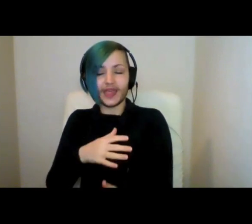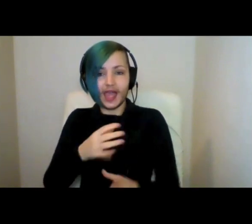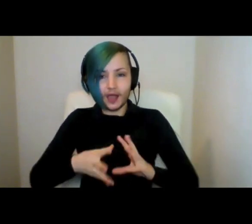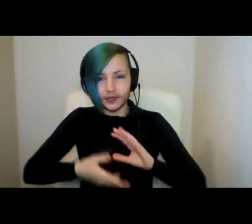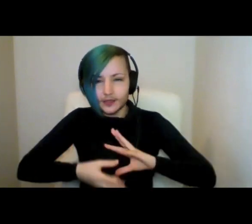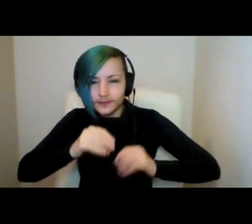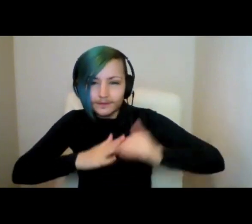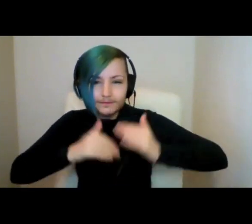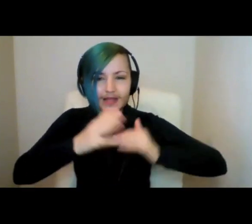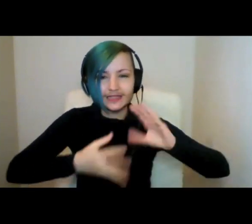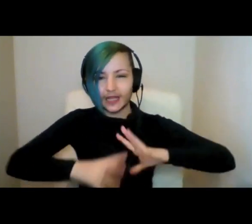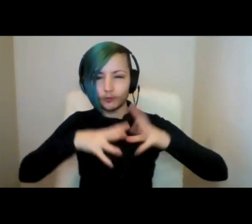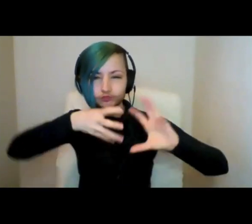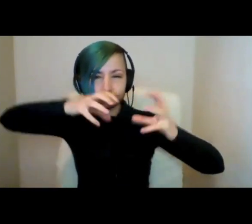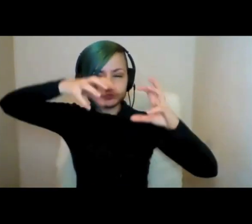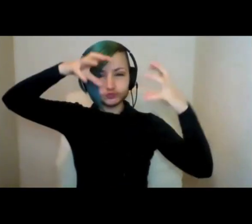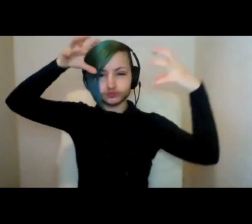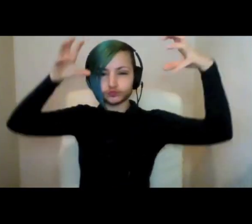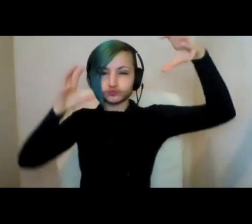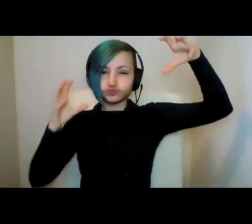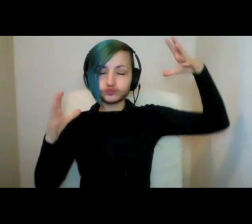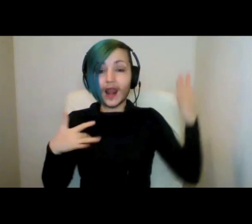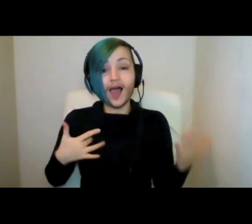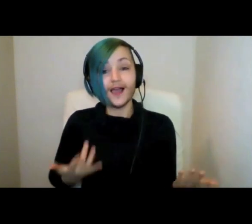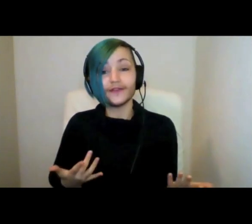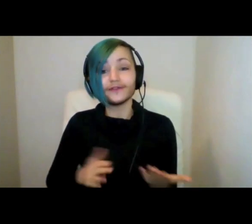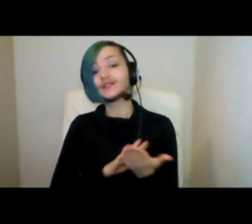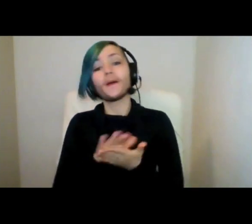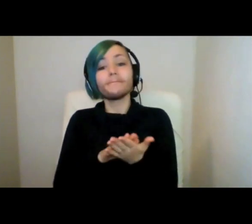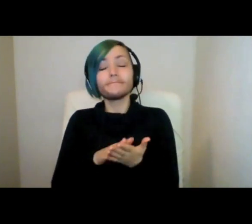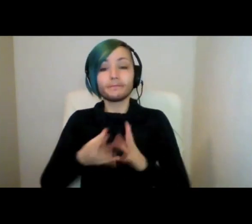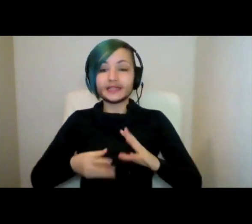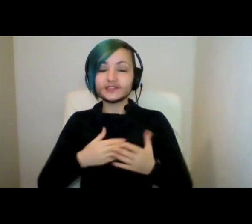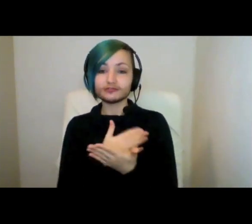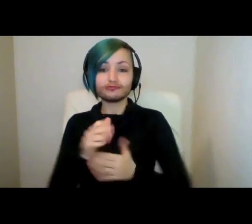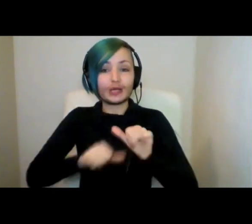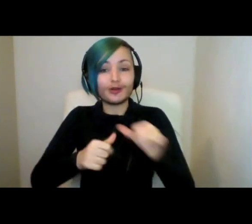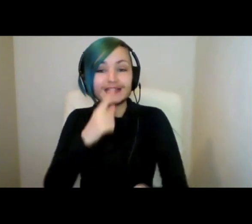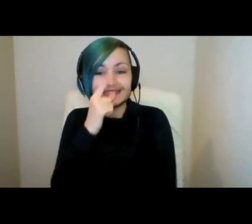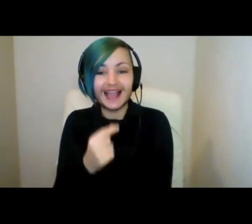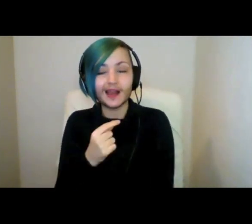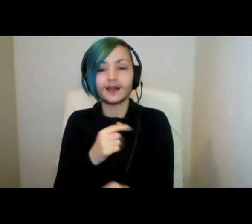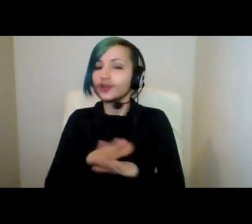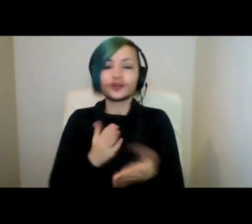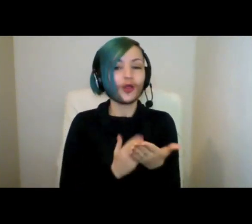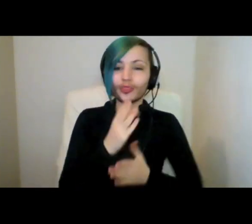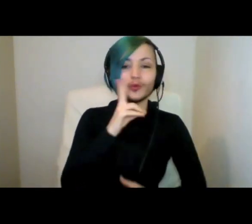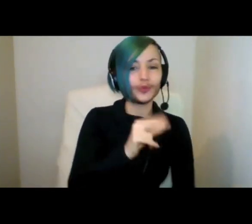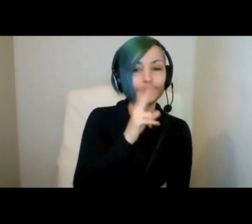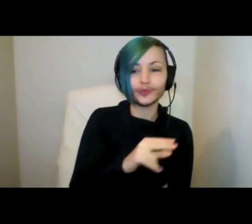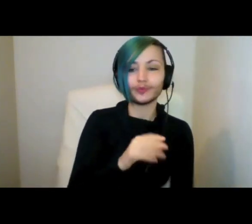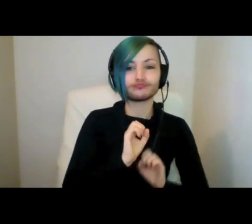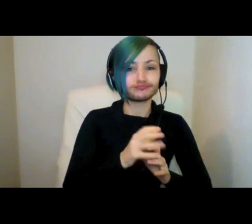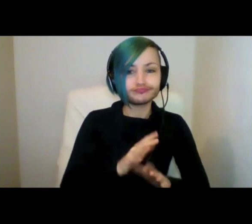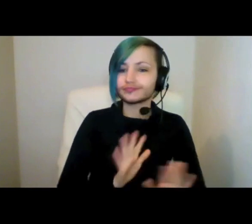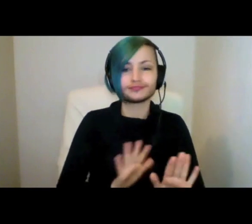sculptural forms. So she was able to share her process without having to verbalize it. She could do it through her actions. And it kind